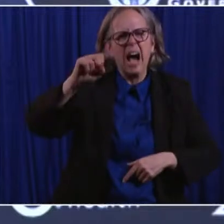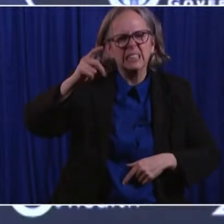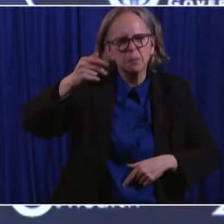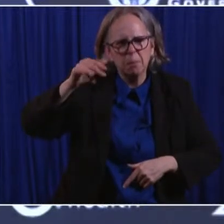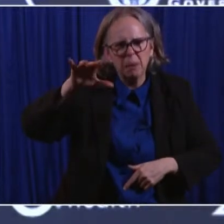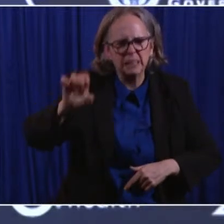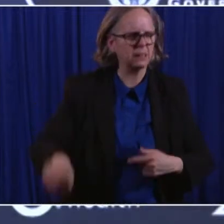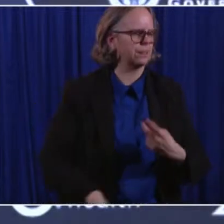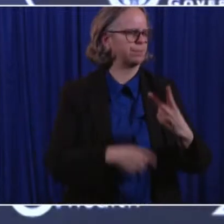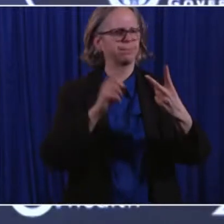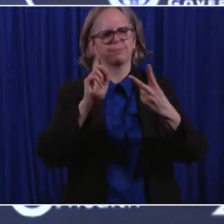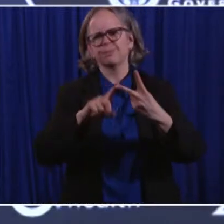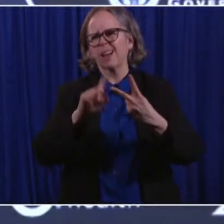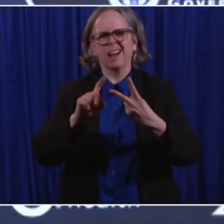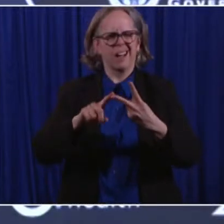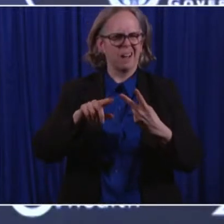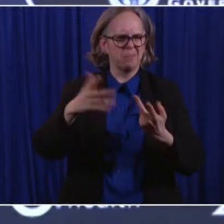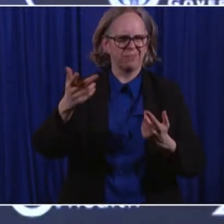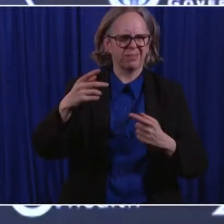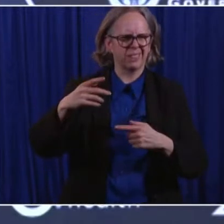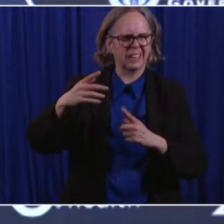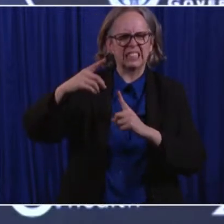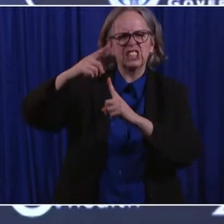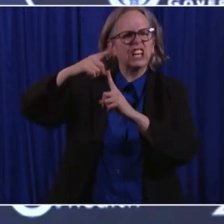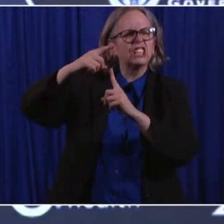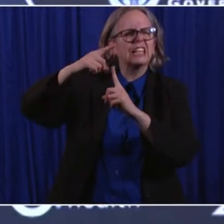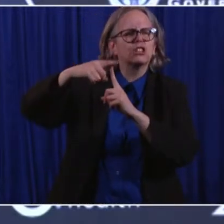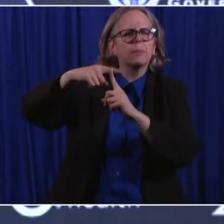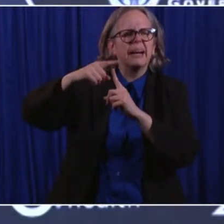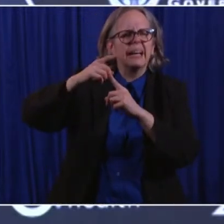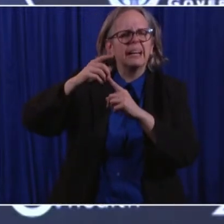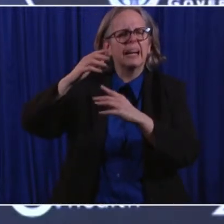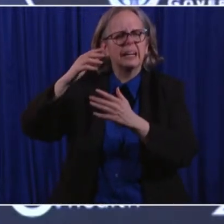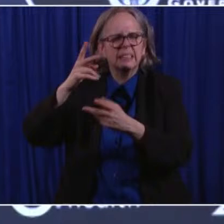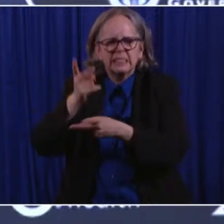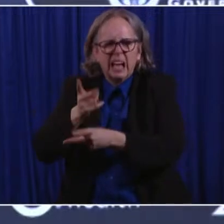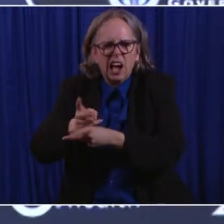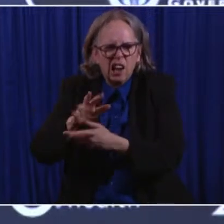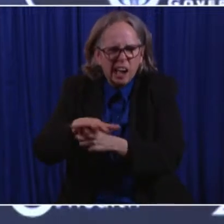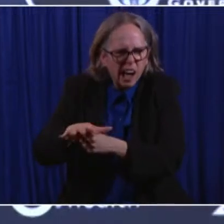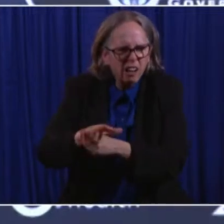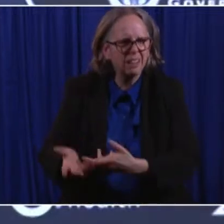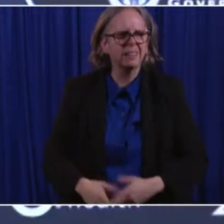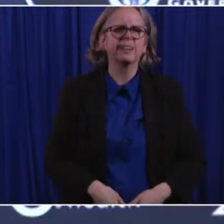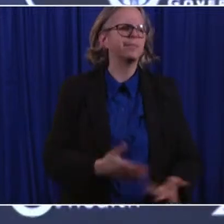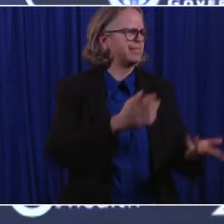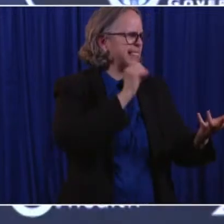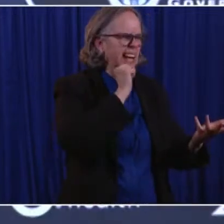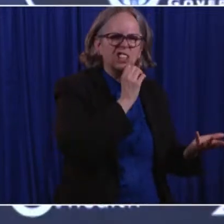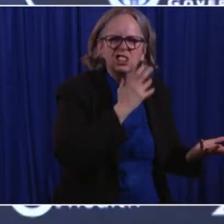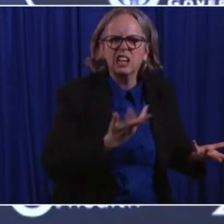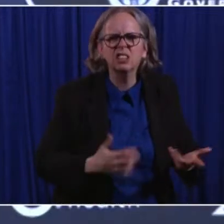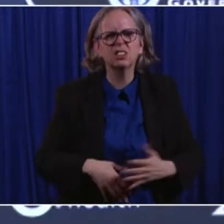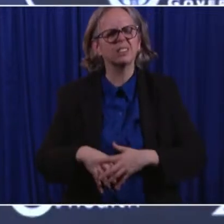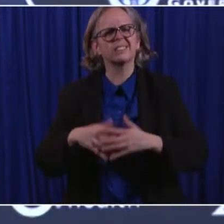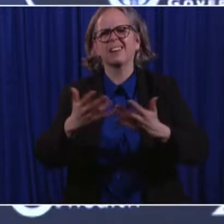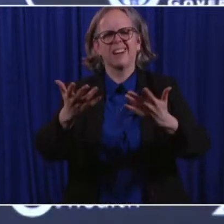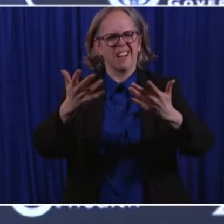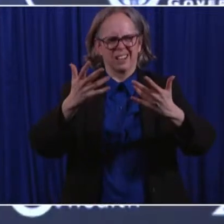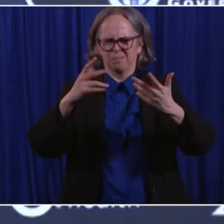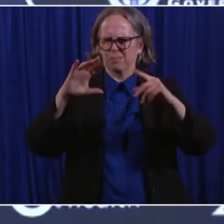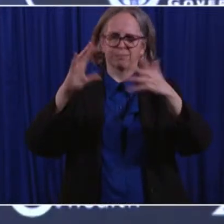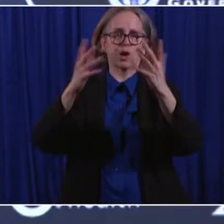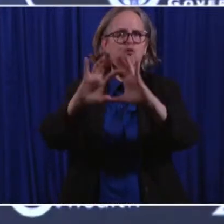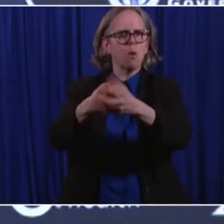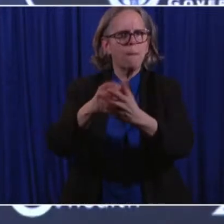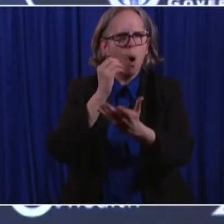facilities, senior centers, adult care facilities, waiver settings, group homes, and substance